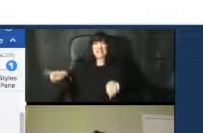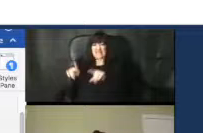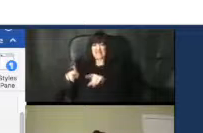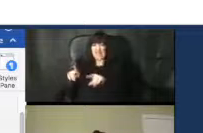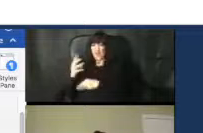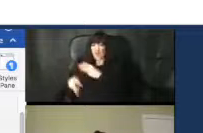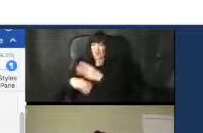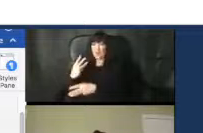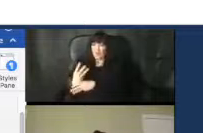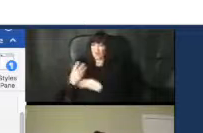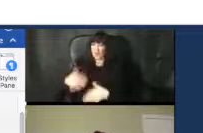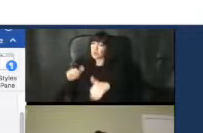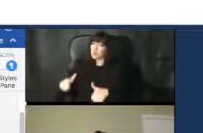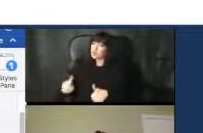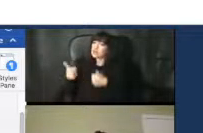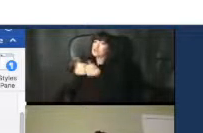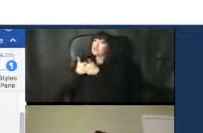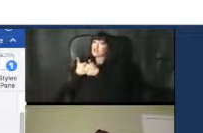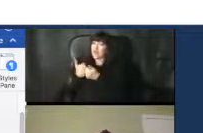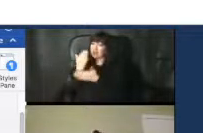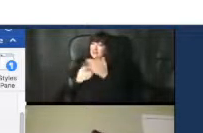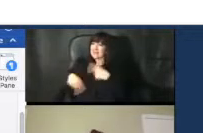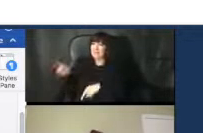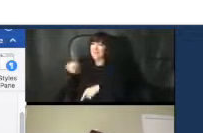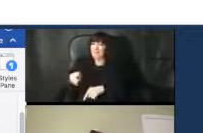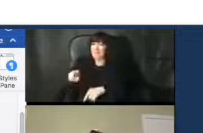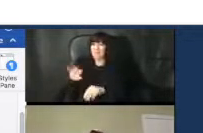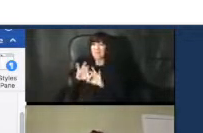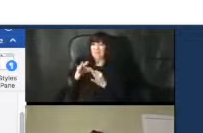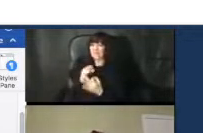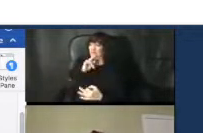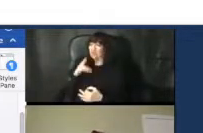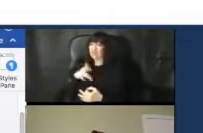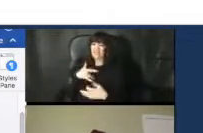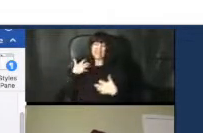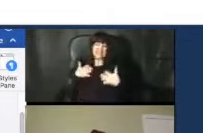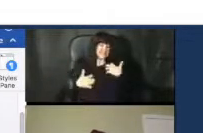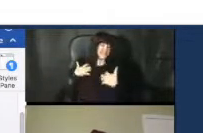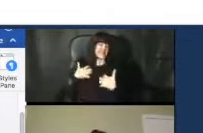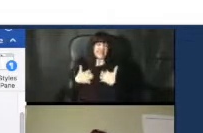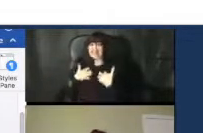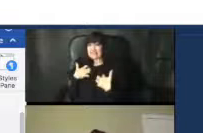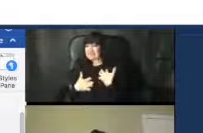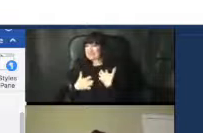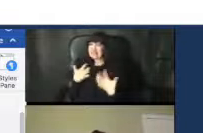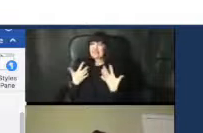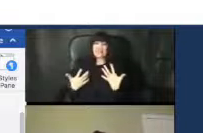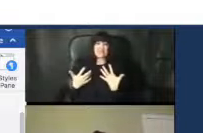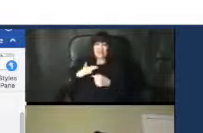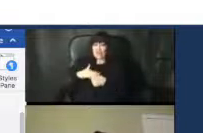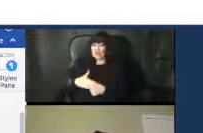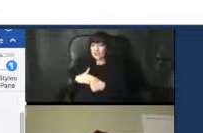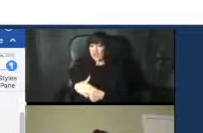and some families are really experiencing a lot of stress around making sure there's enough food for their family